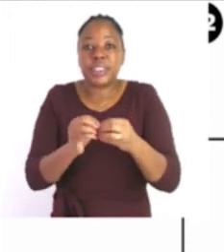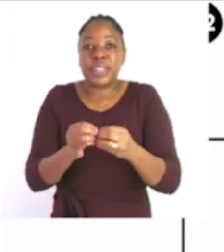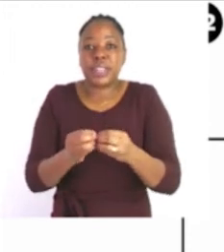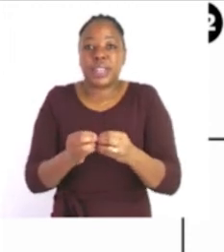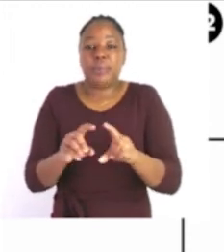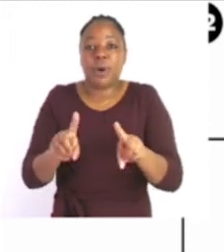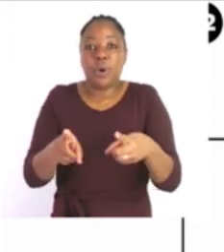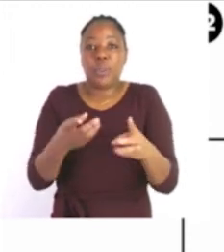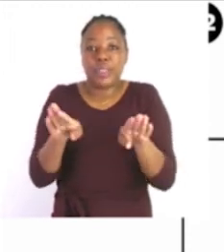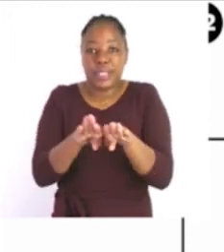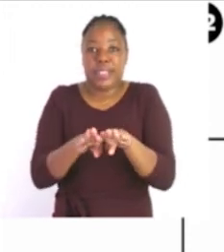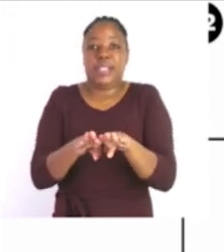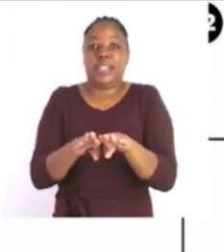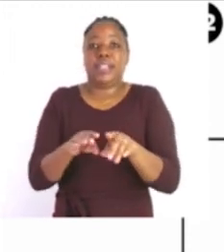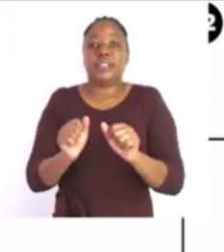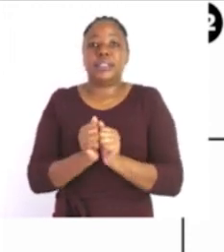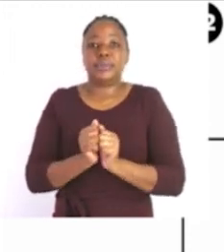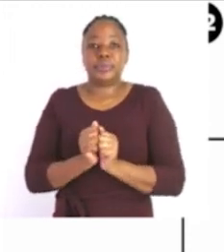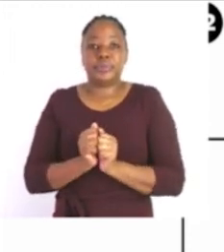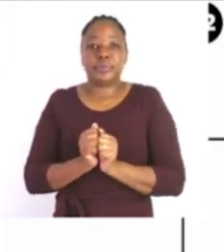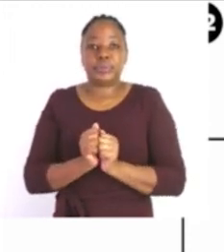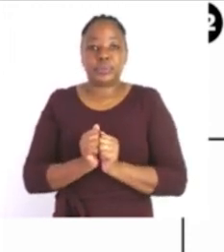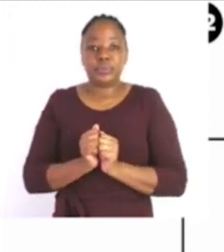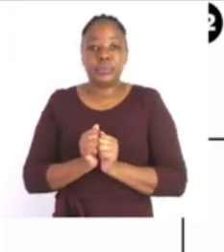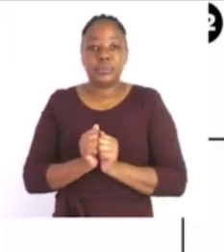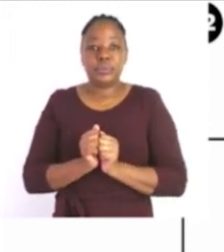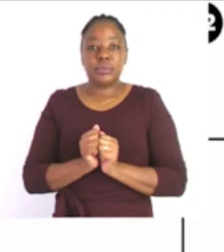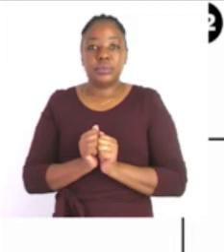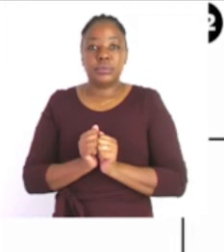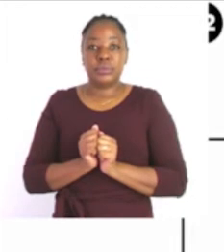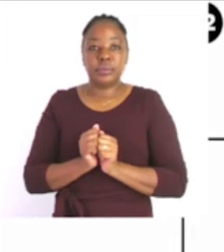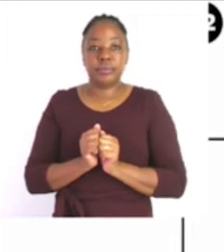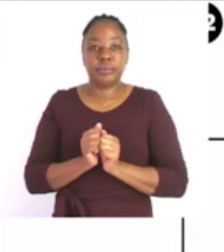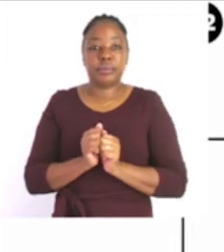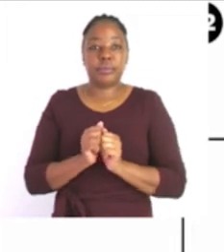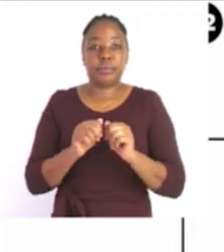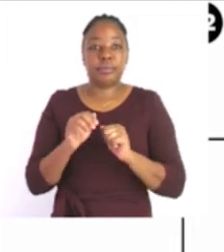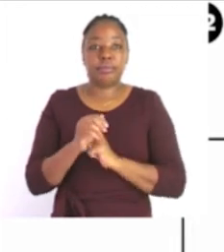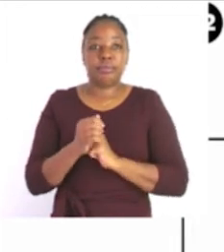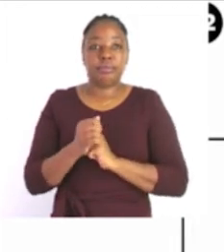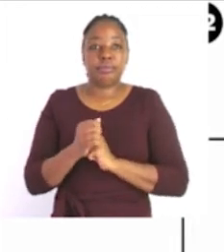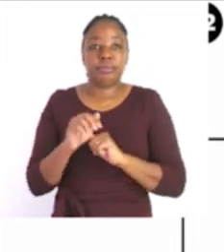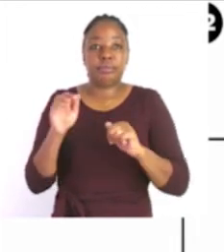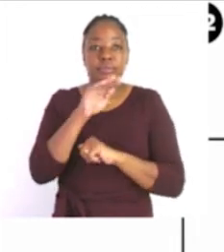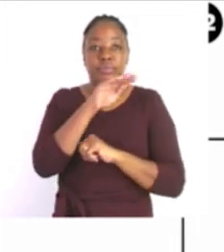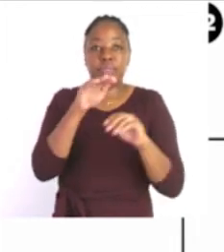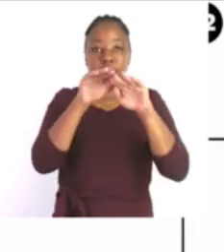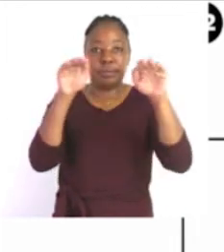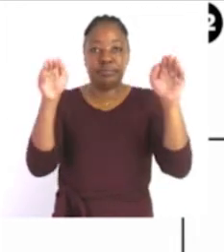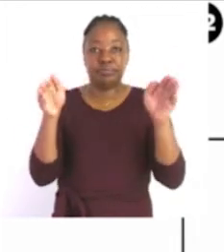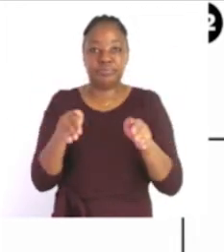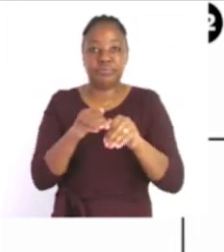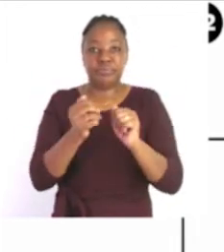done? When we take a look at this table that we have, It shows us how to use the question